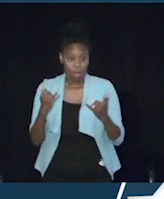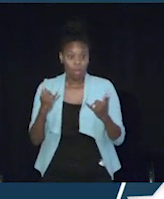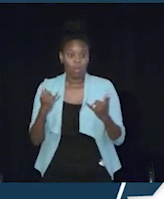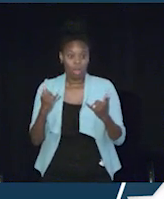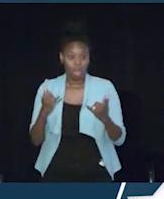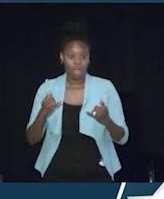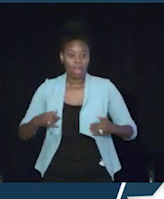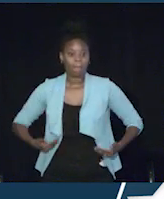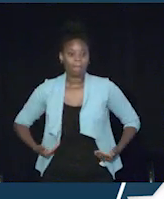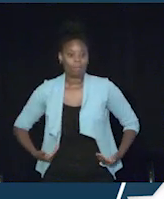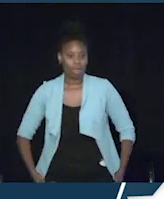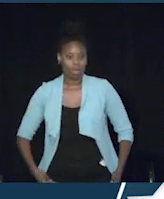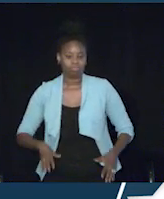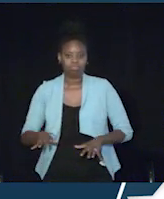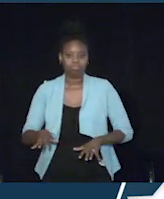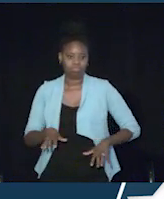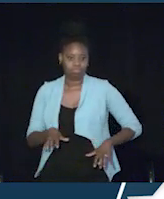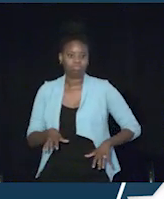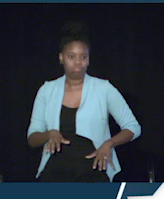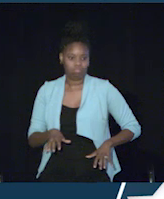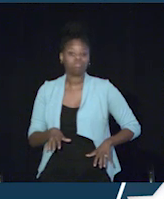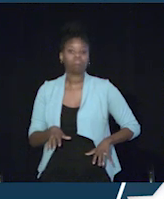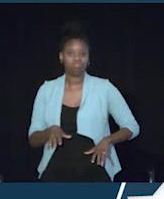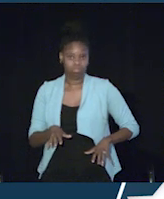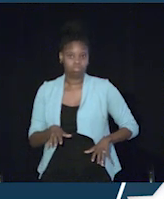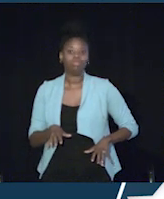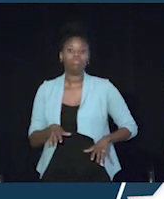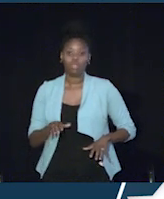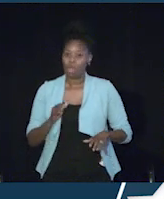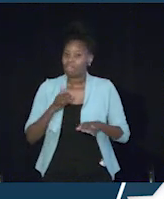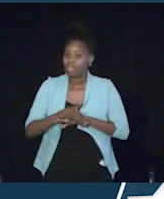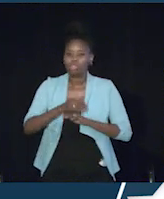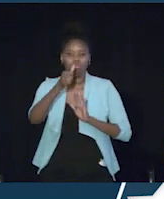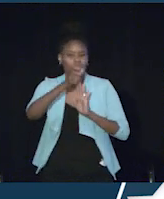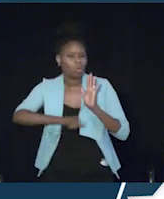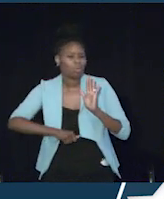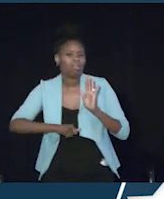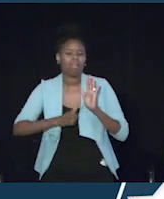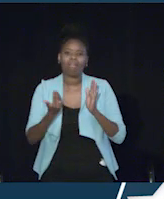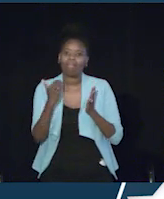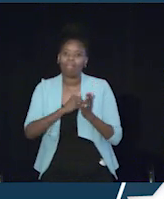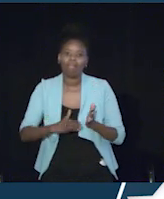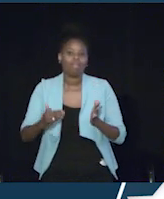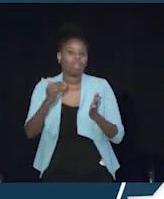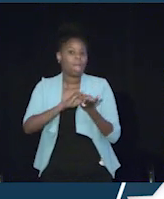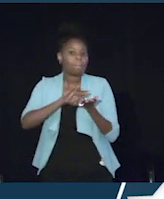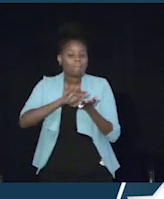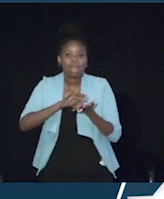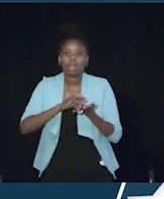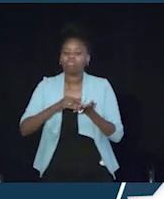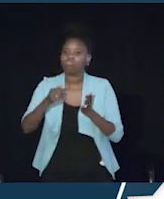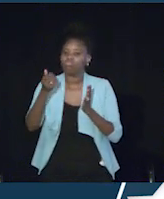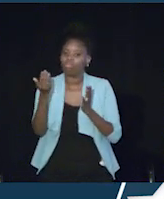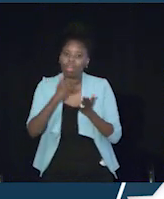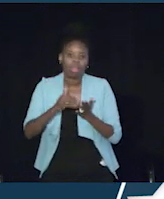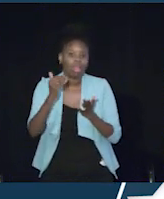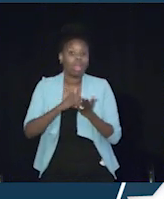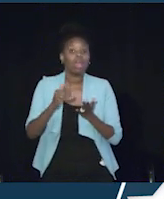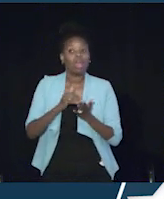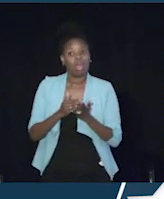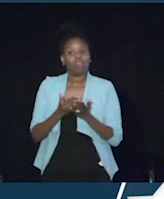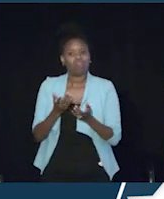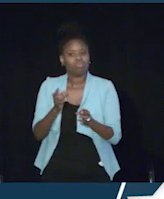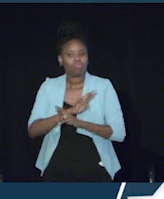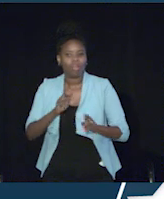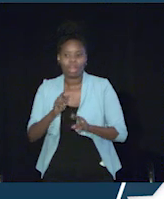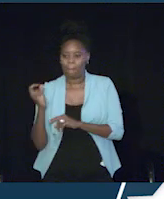down. After going through many surgeries, medical treatments, Carla wanted to return to her